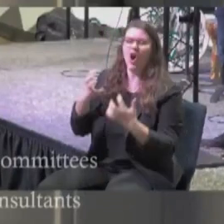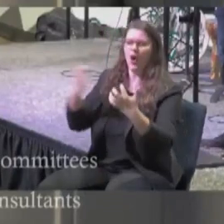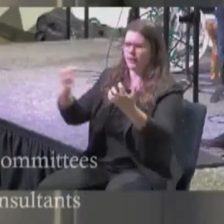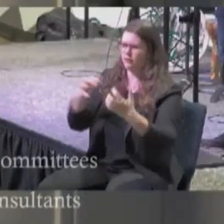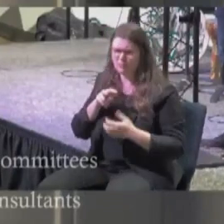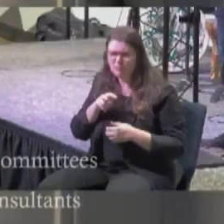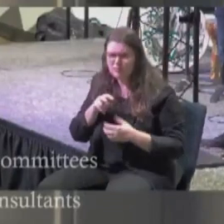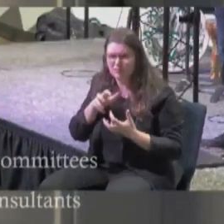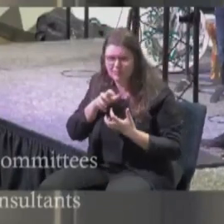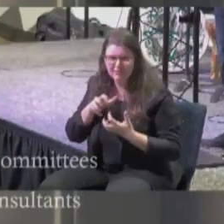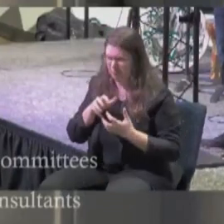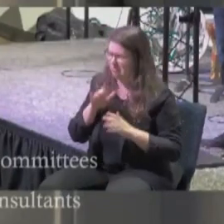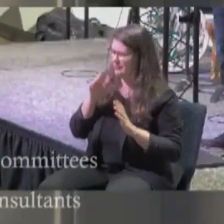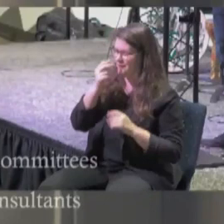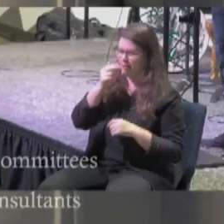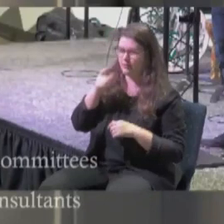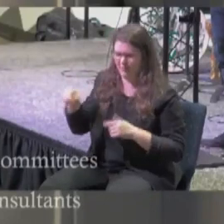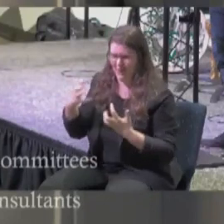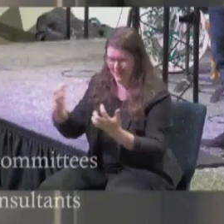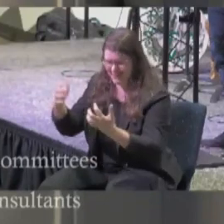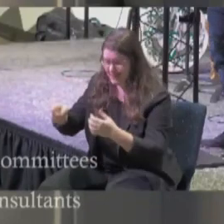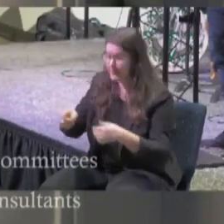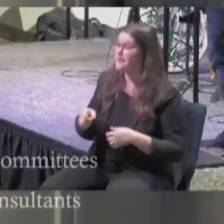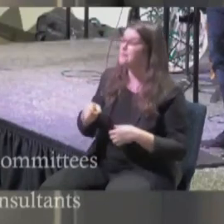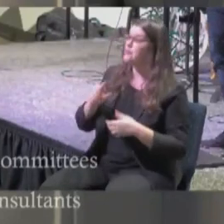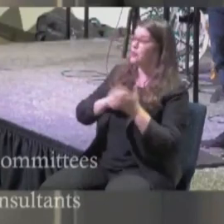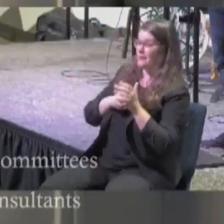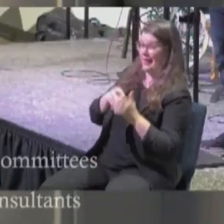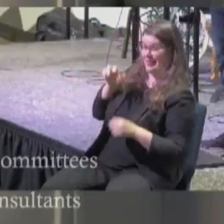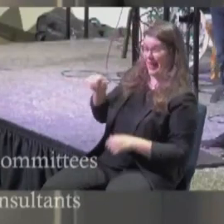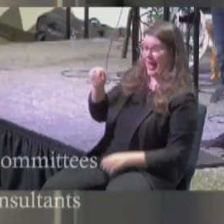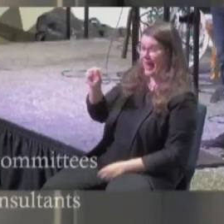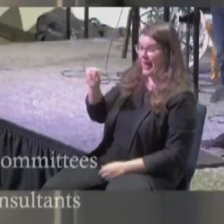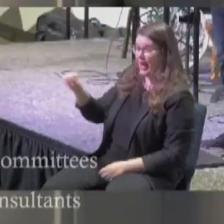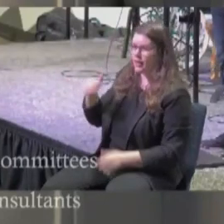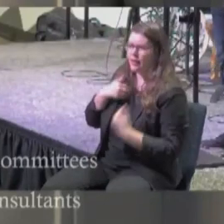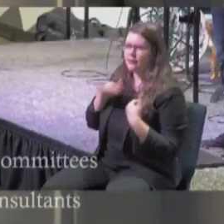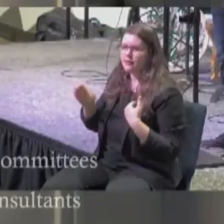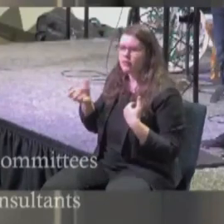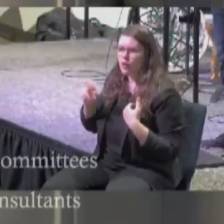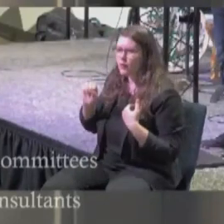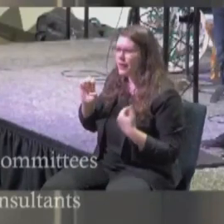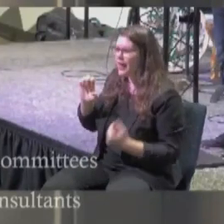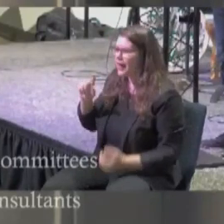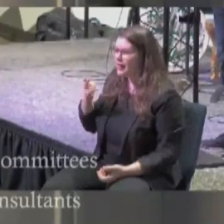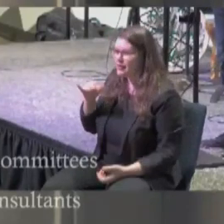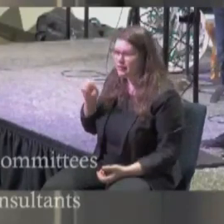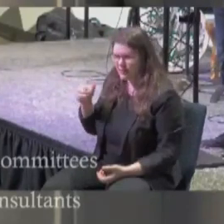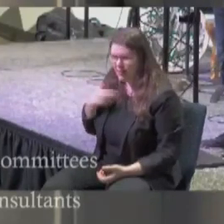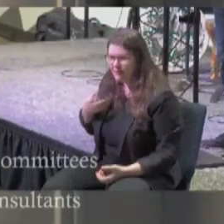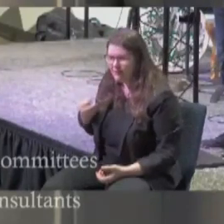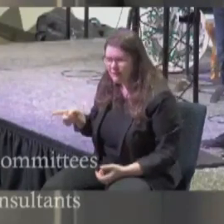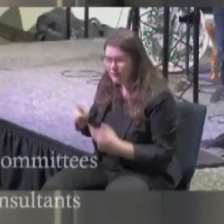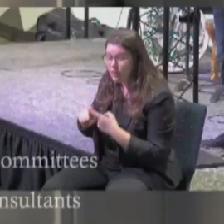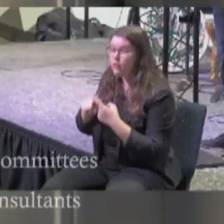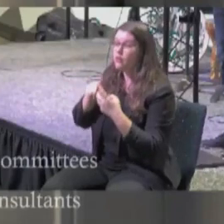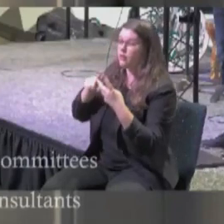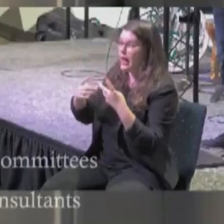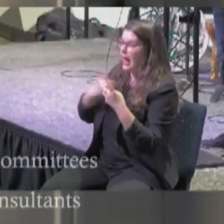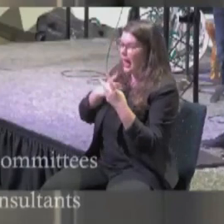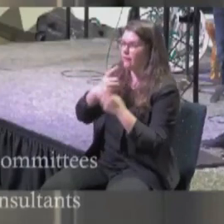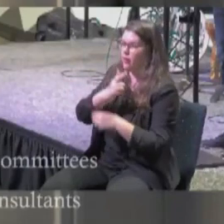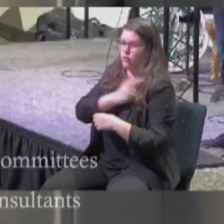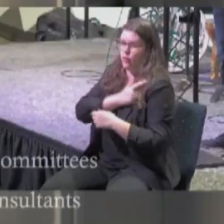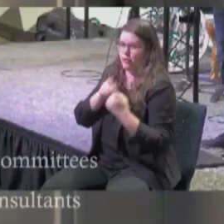Thus, Perplexity AI has both its own ethical and moral principles and a loyalty to the text,